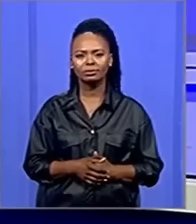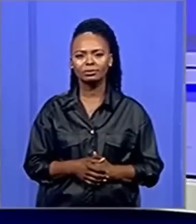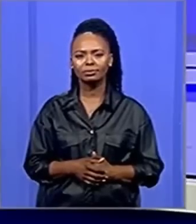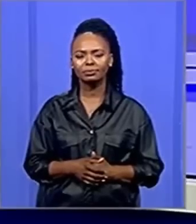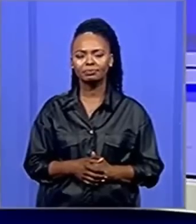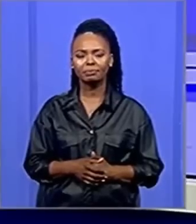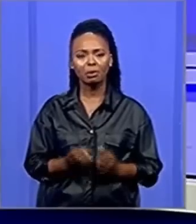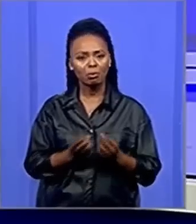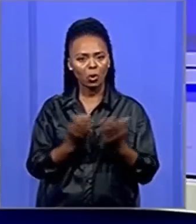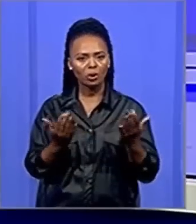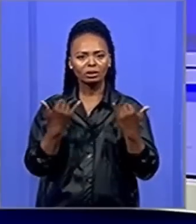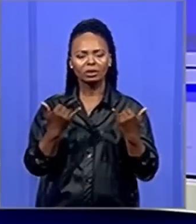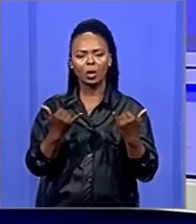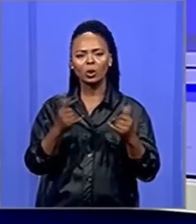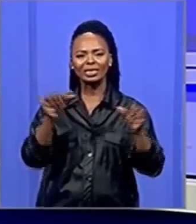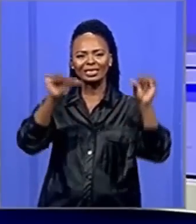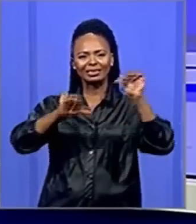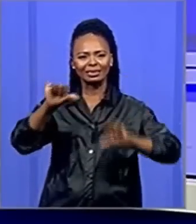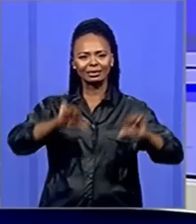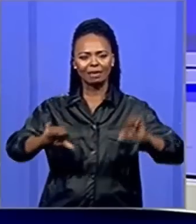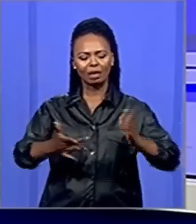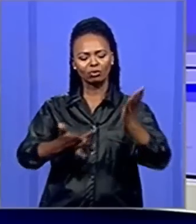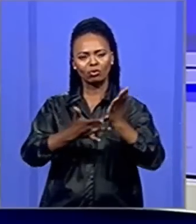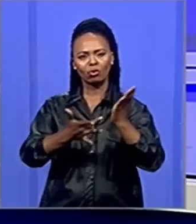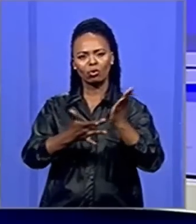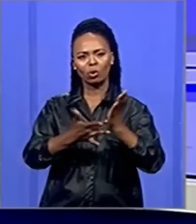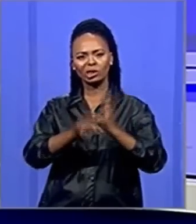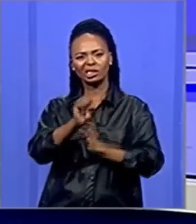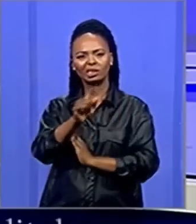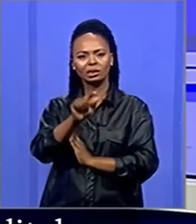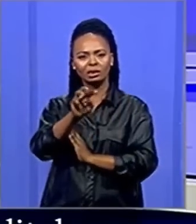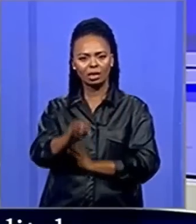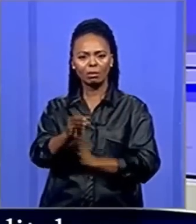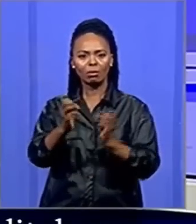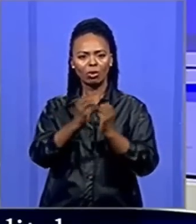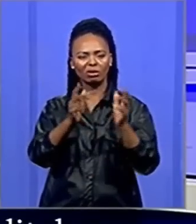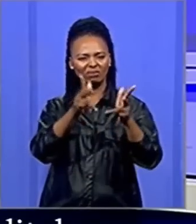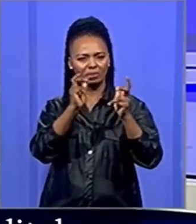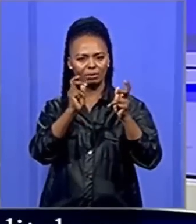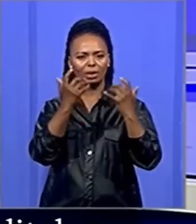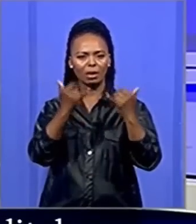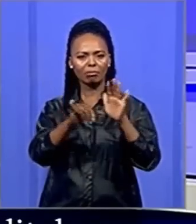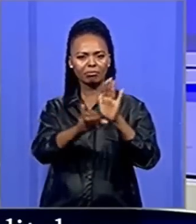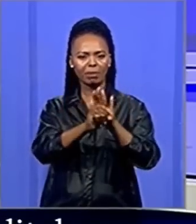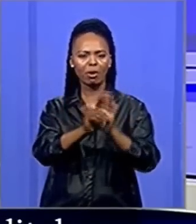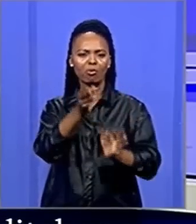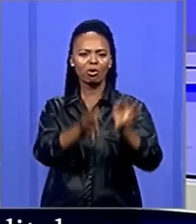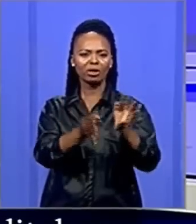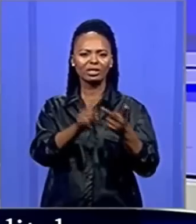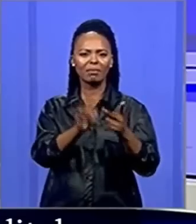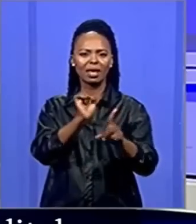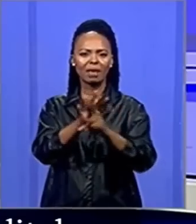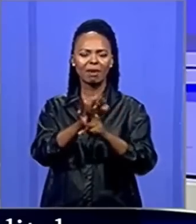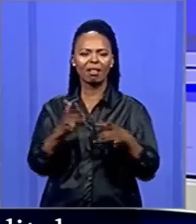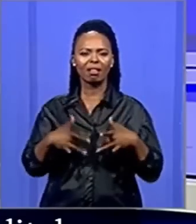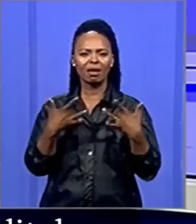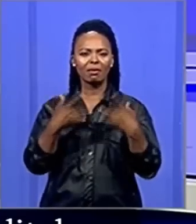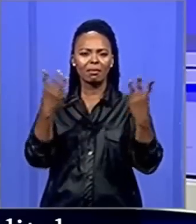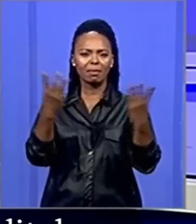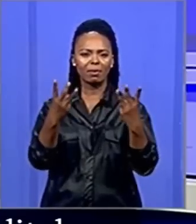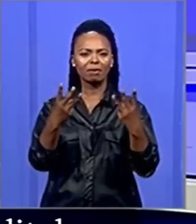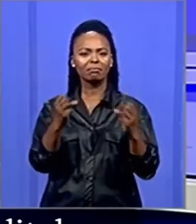Hangata ditaba tsa science le technology di tlodiswa mahlo dikantorong tsa ditaba mme ho shejwa haholoholo tsa dipolitiki le tse amang bophelo ba batho. Ana ke